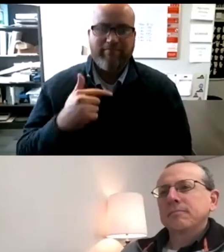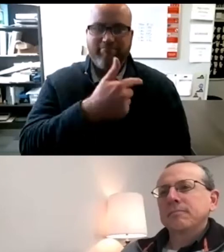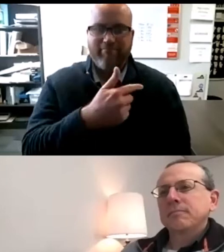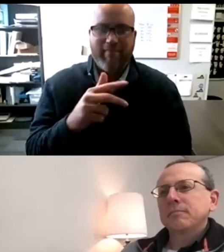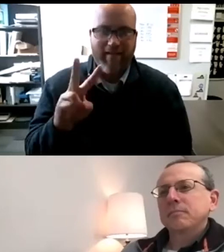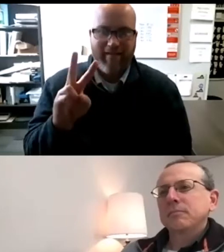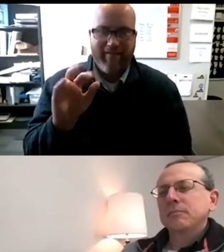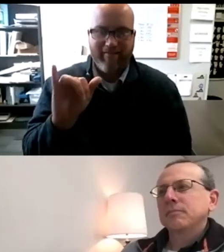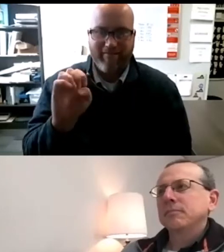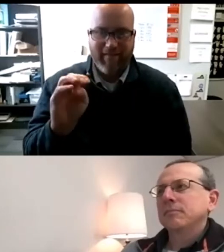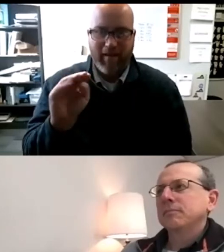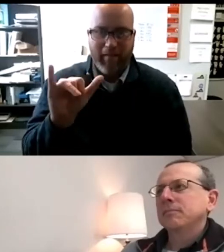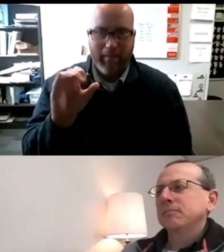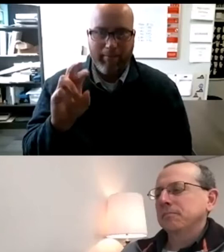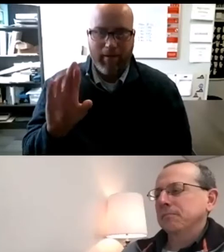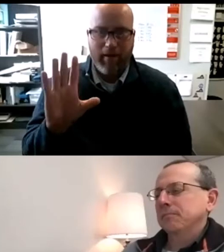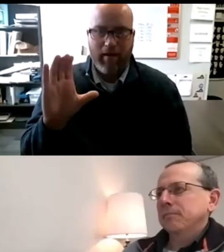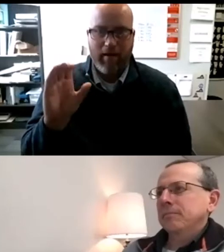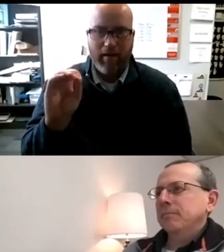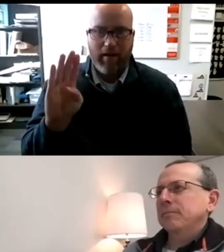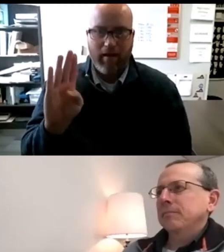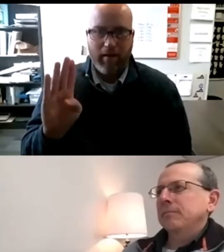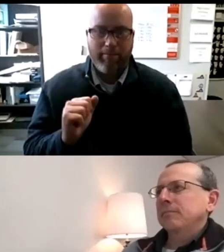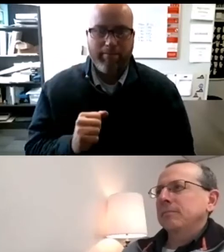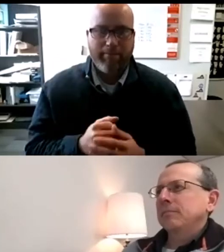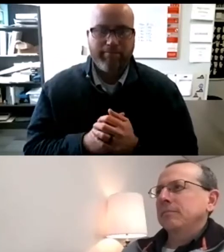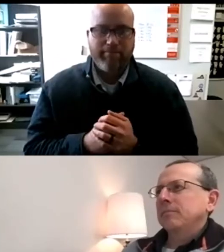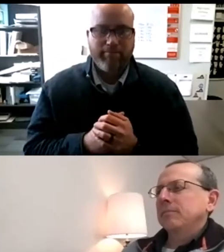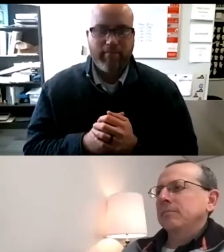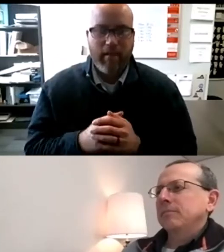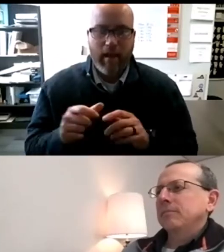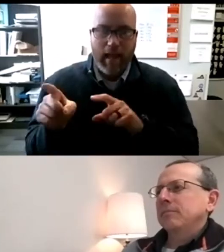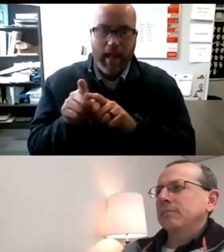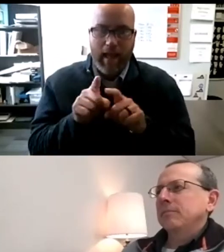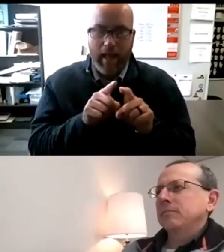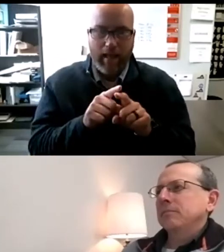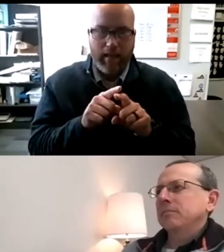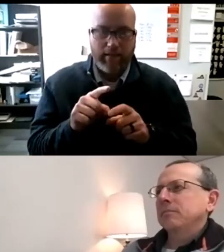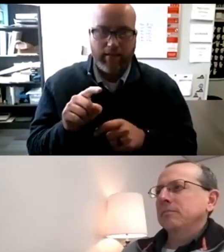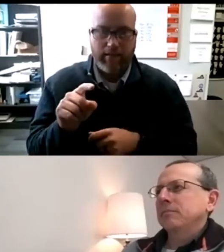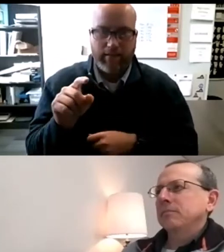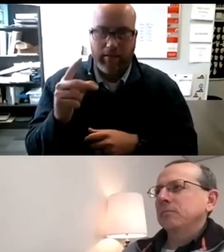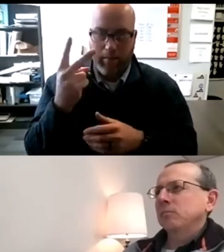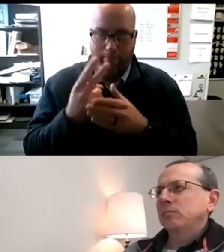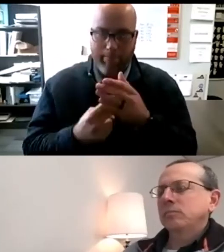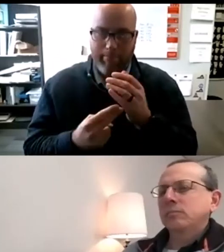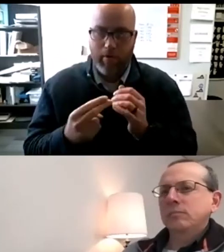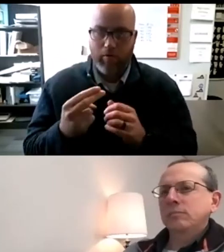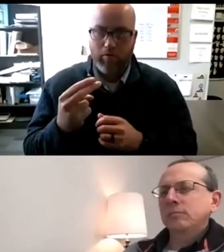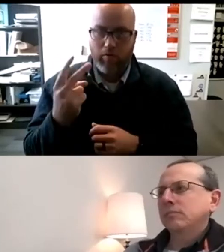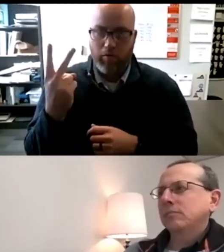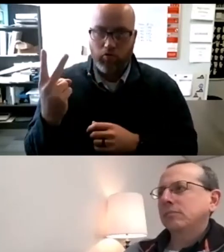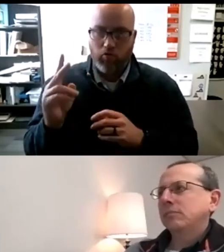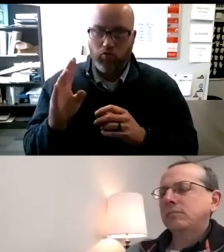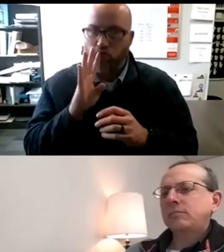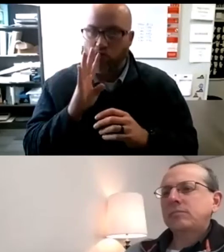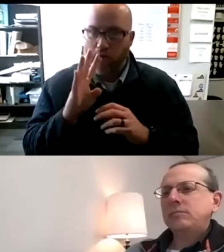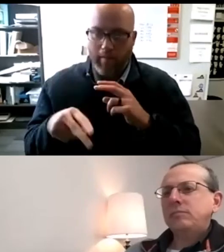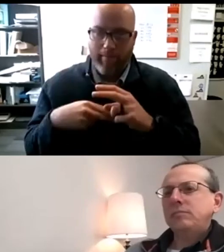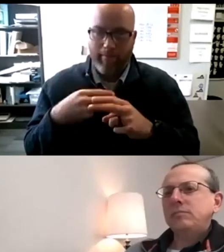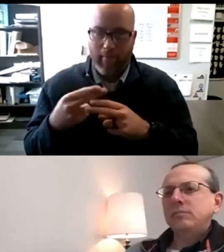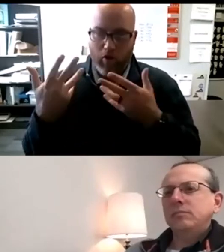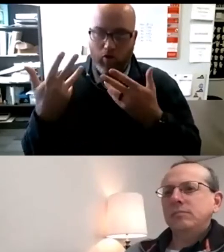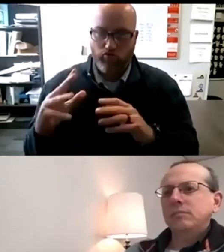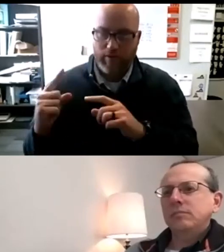Thank you, Katie, and thank you, Dr. Morrow. As the mayor and Dr. Morrow indicated, for the first time in a long